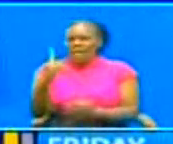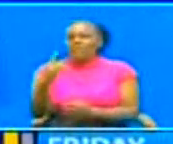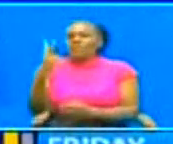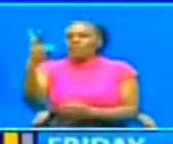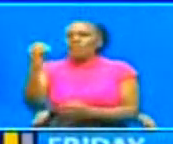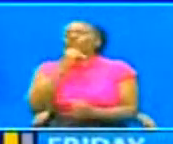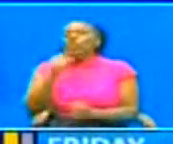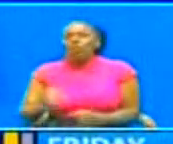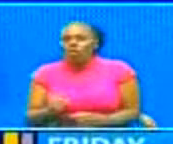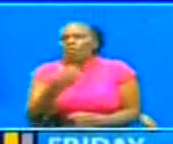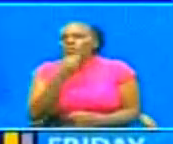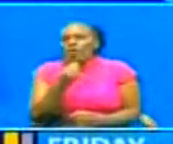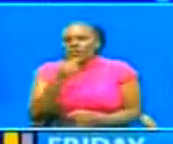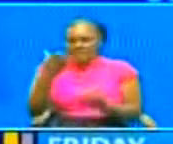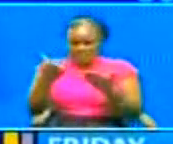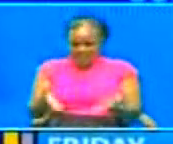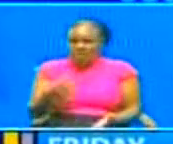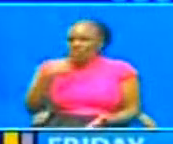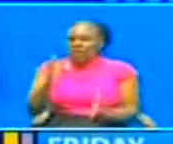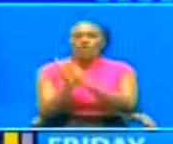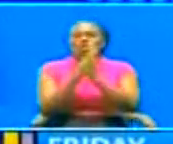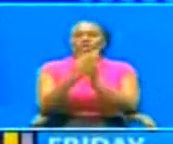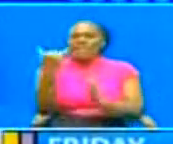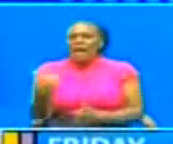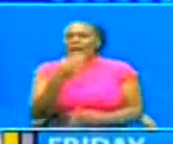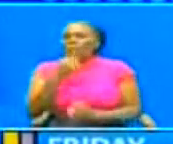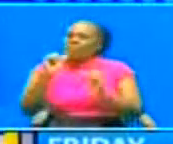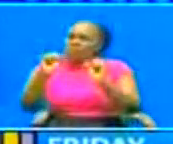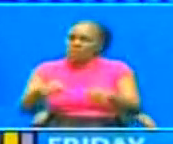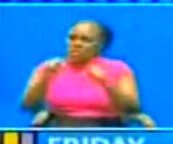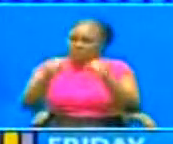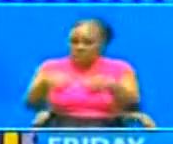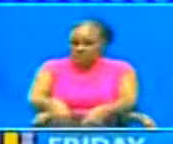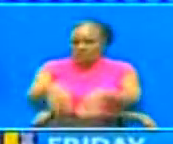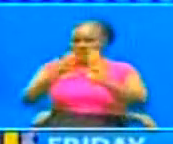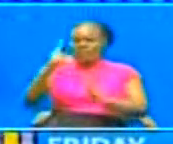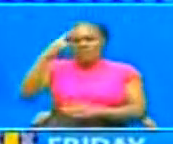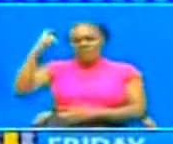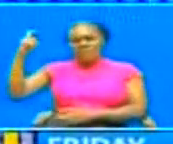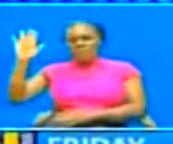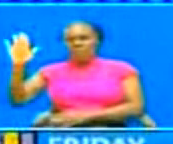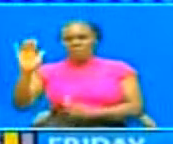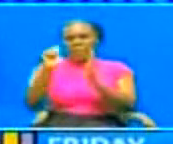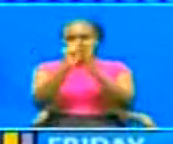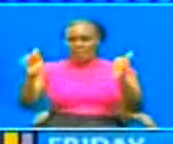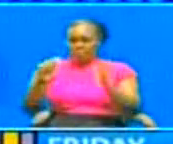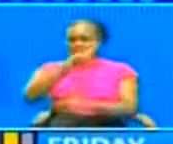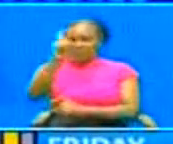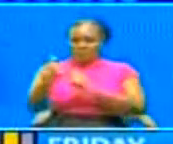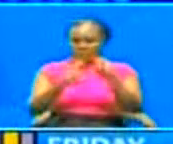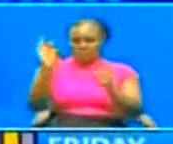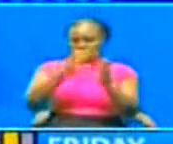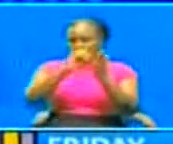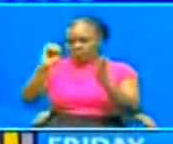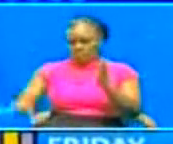20-year-old Ibrahim. She now tells the story of a young man who might have to give up on his dreams and the impact of the exam cancellations